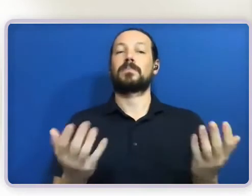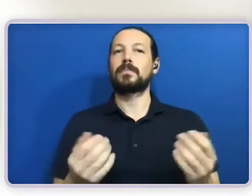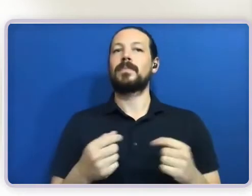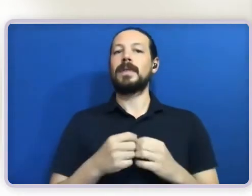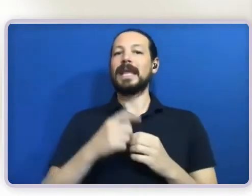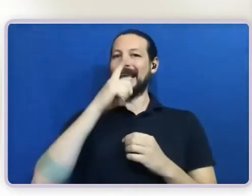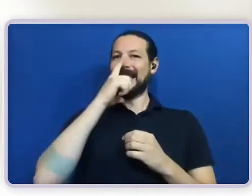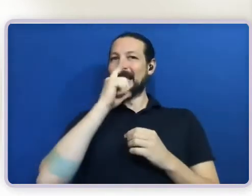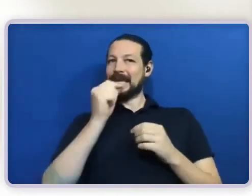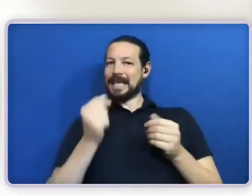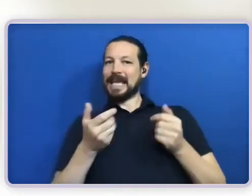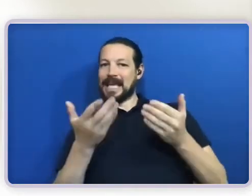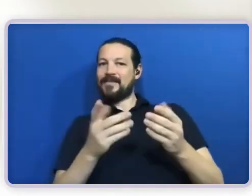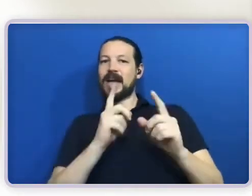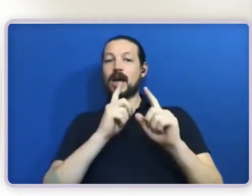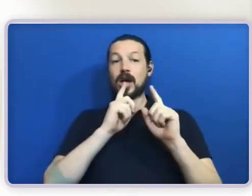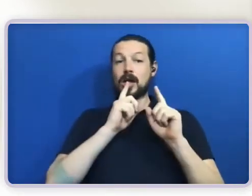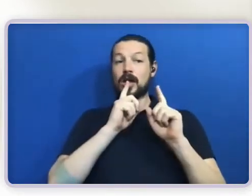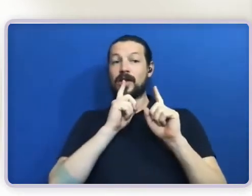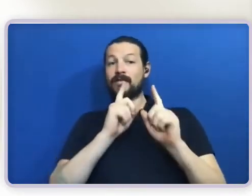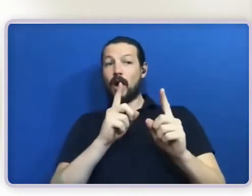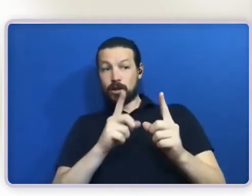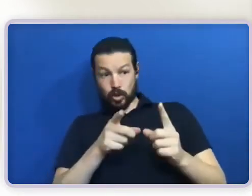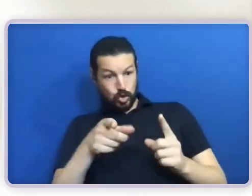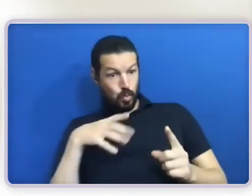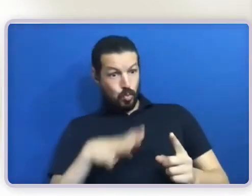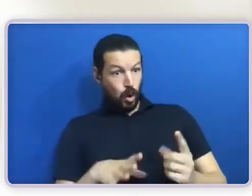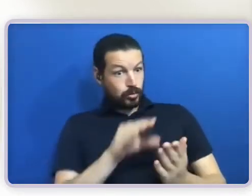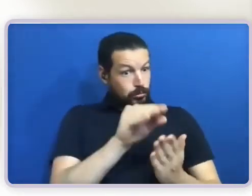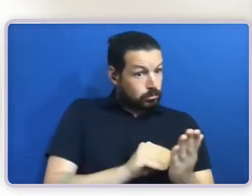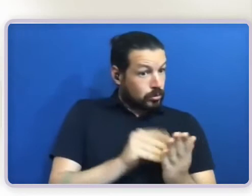advice and assistance to people who choose then to engage with the Commission.